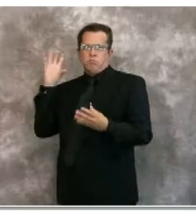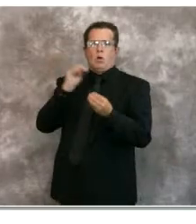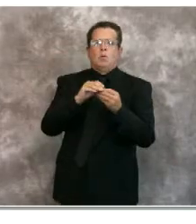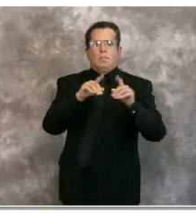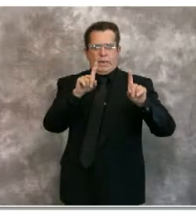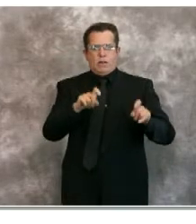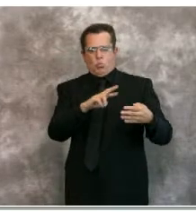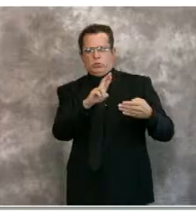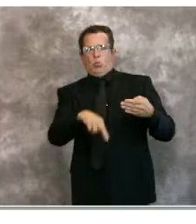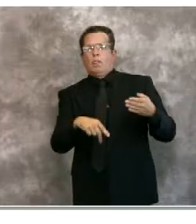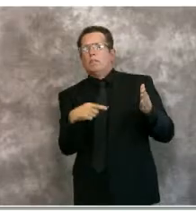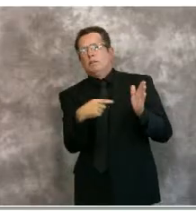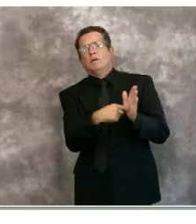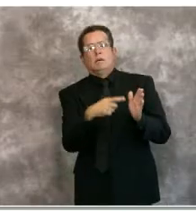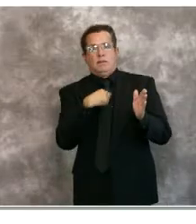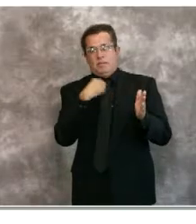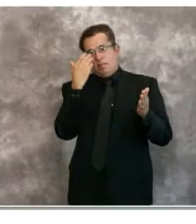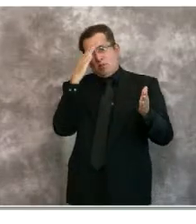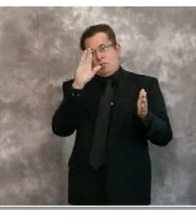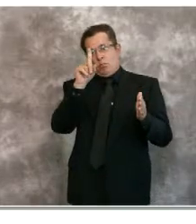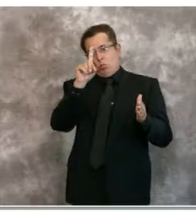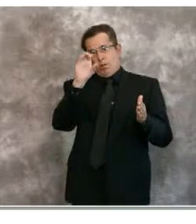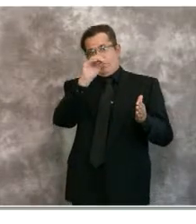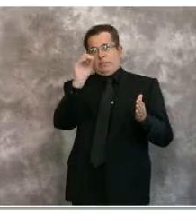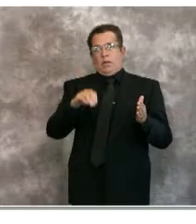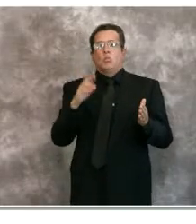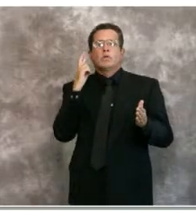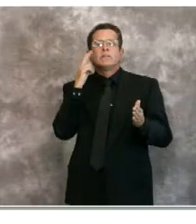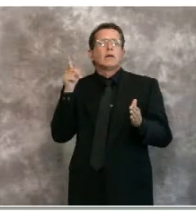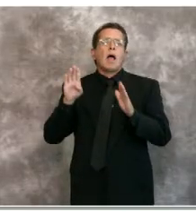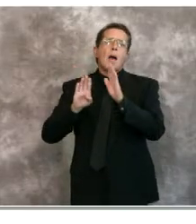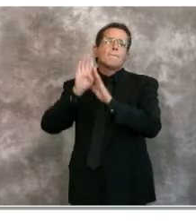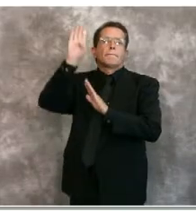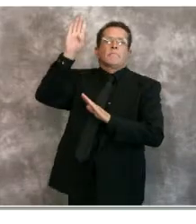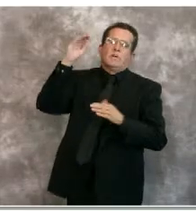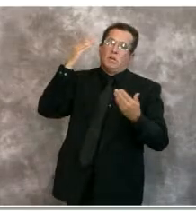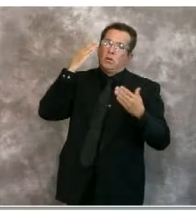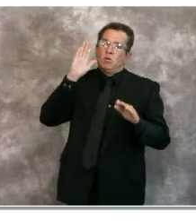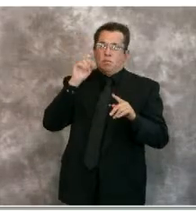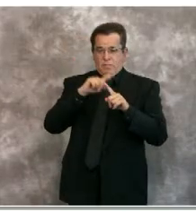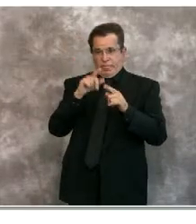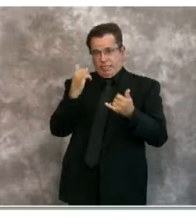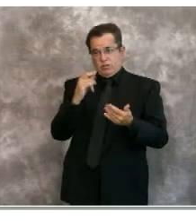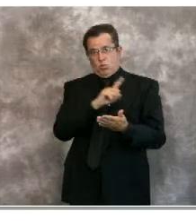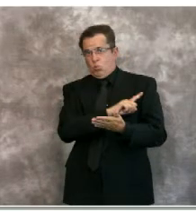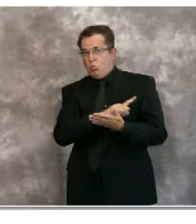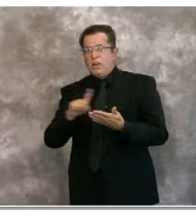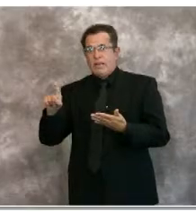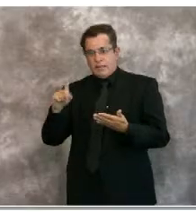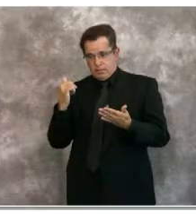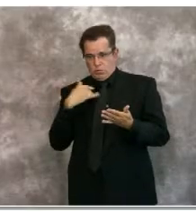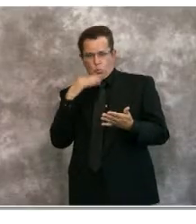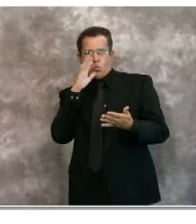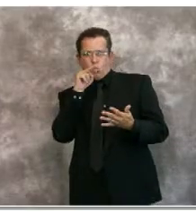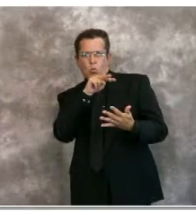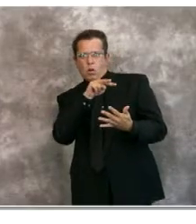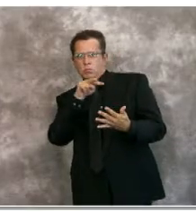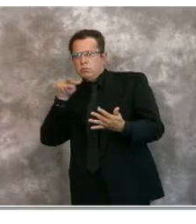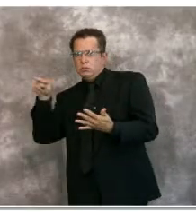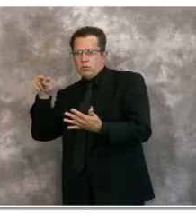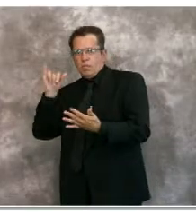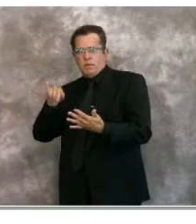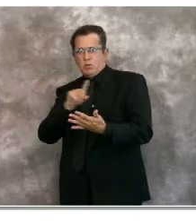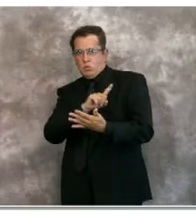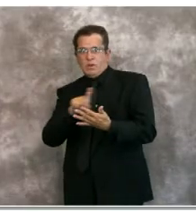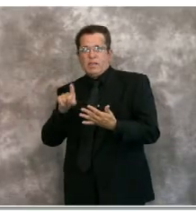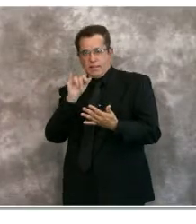sure if it's 100% related. Going forward for this week, since we have all of the tests